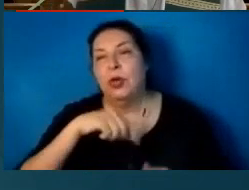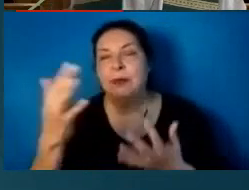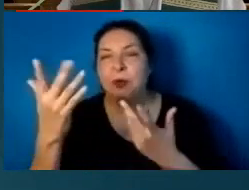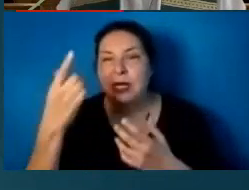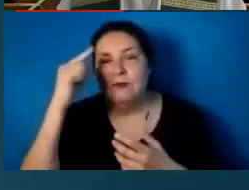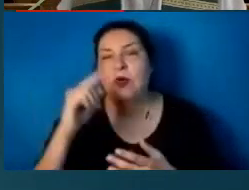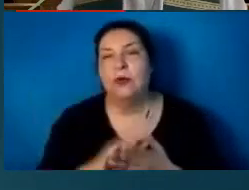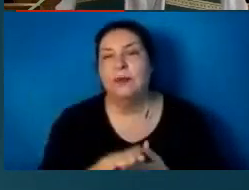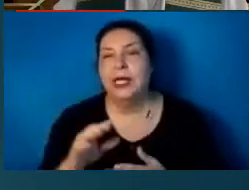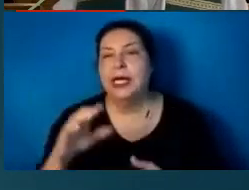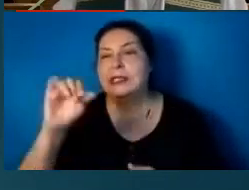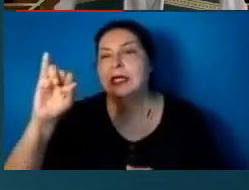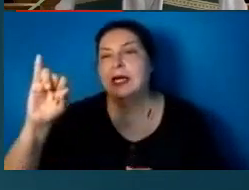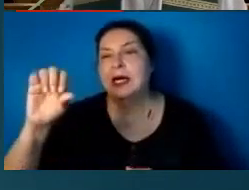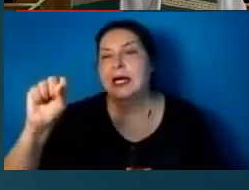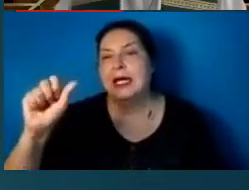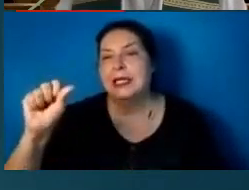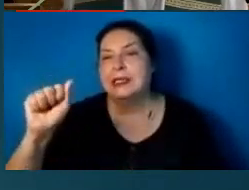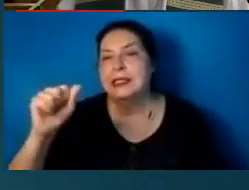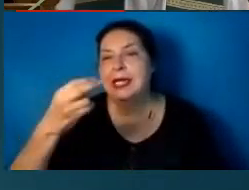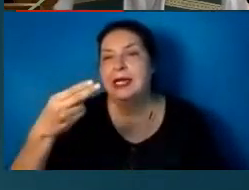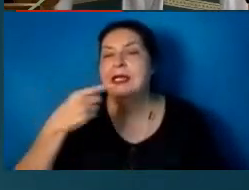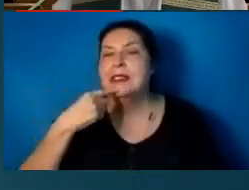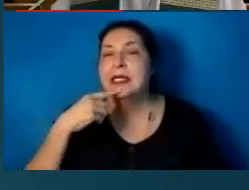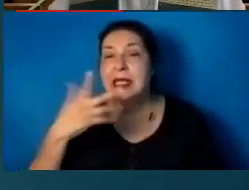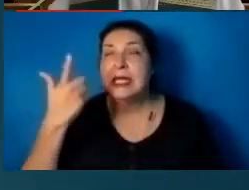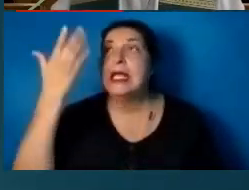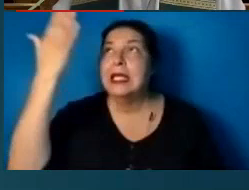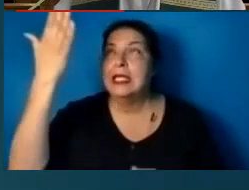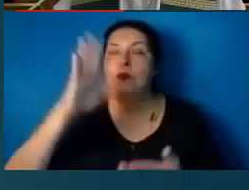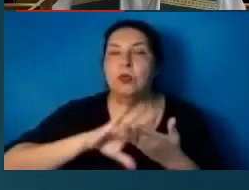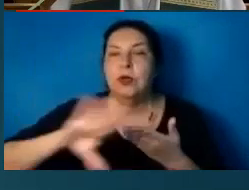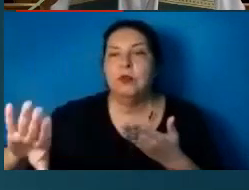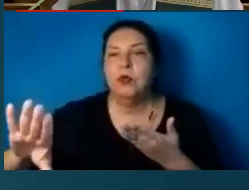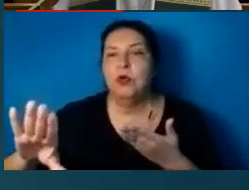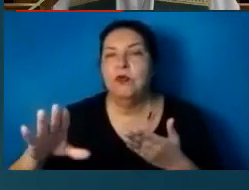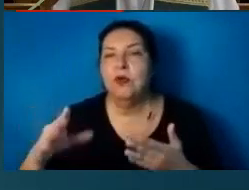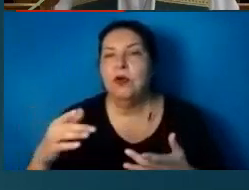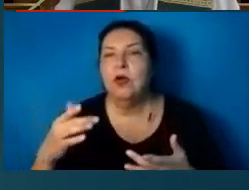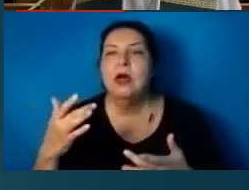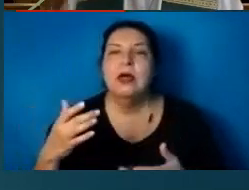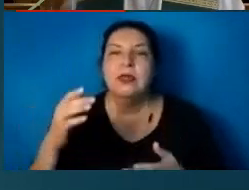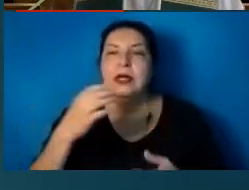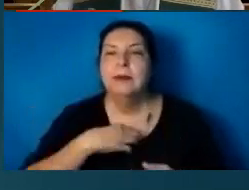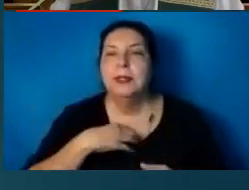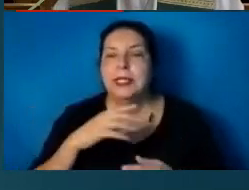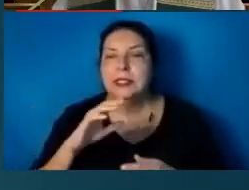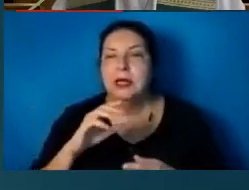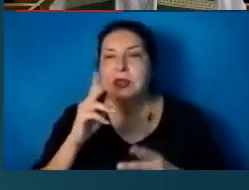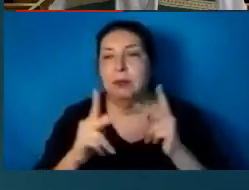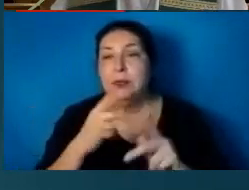As Isaiah says, "And he will be removed the reproach of his people from all the earth."